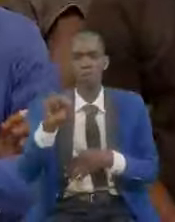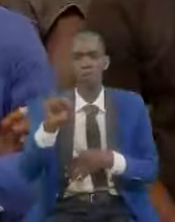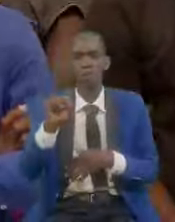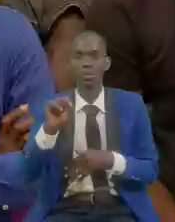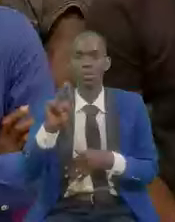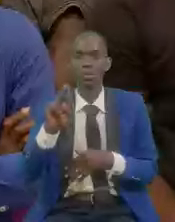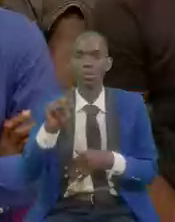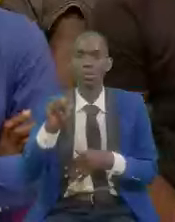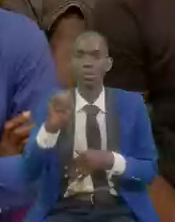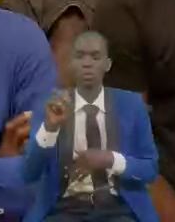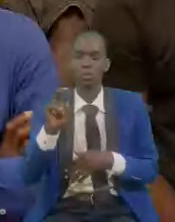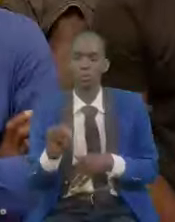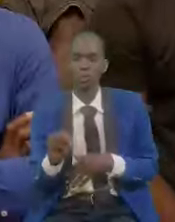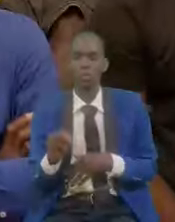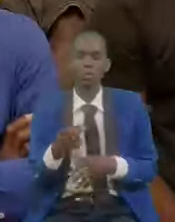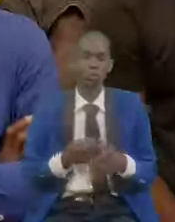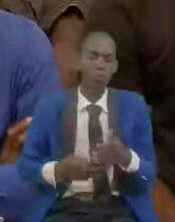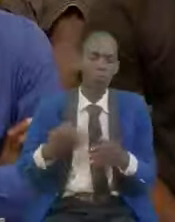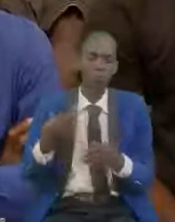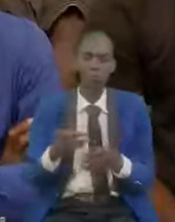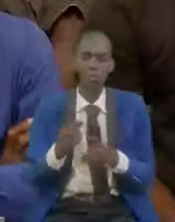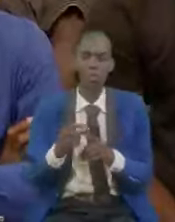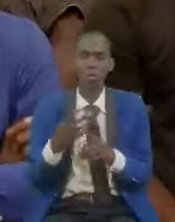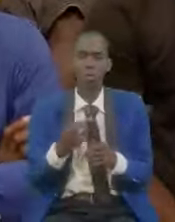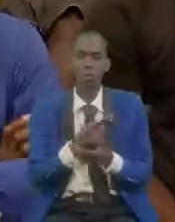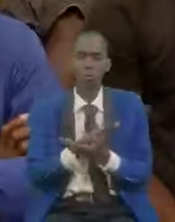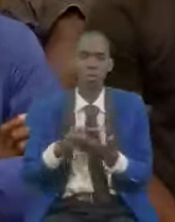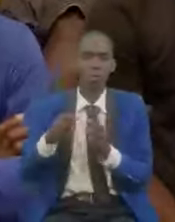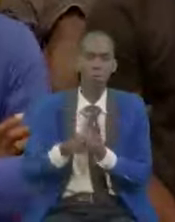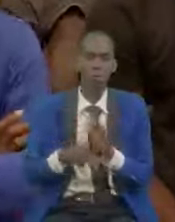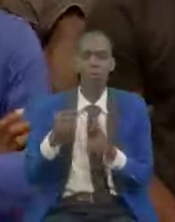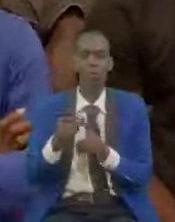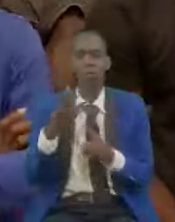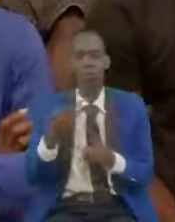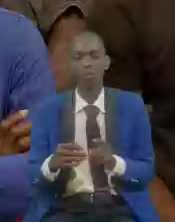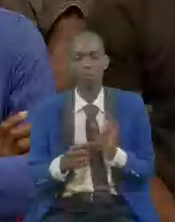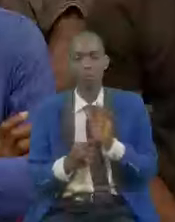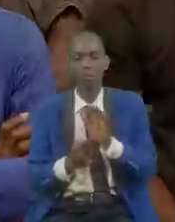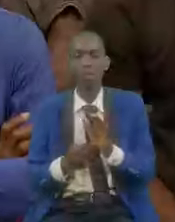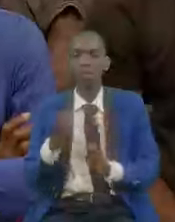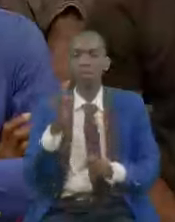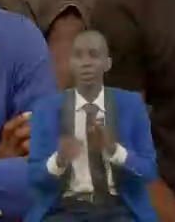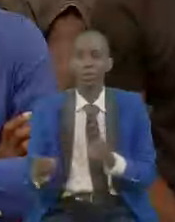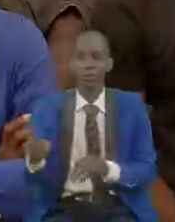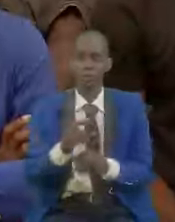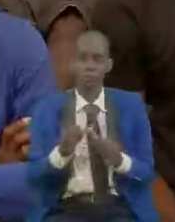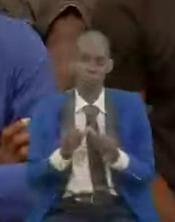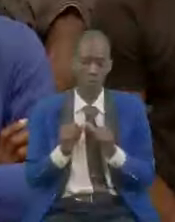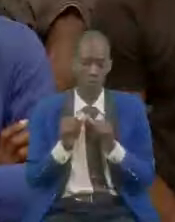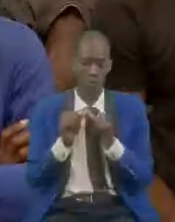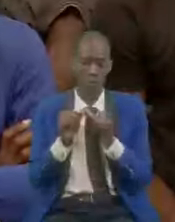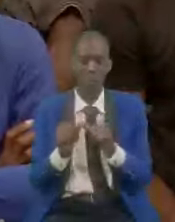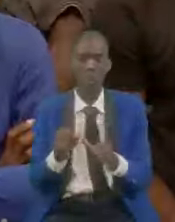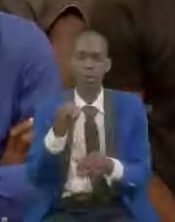righteousness, my word of revelation, if ye continue in